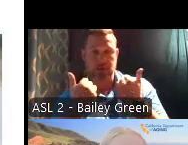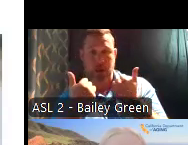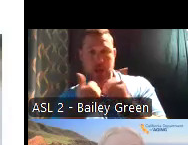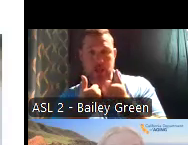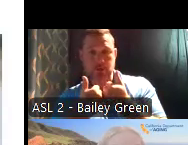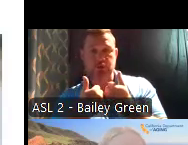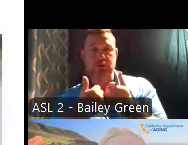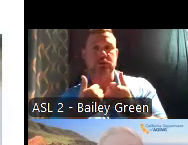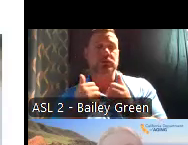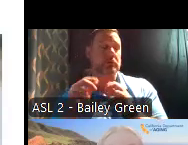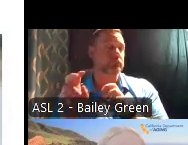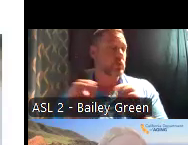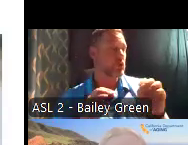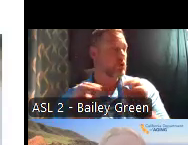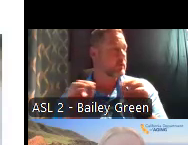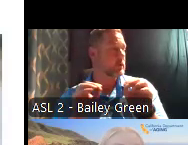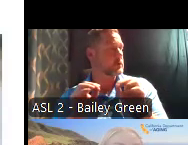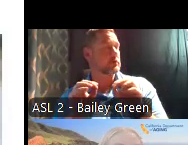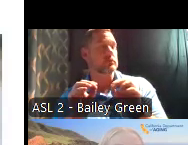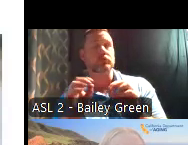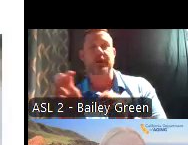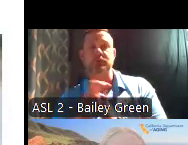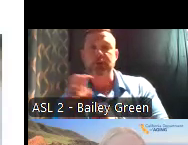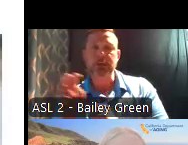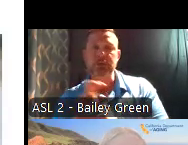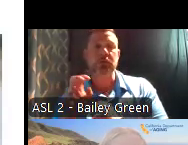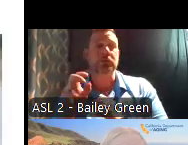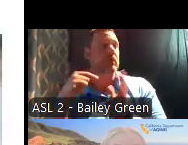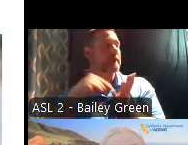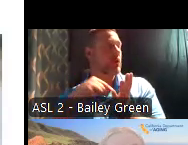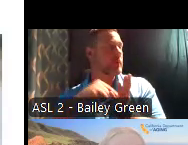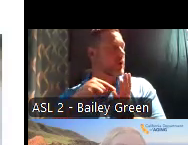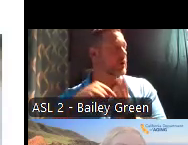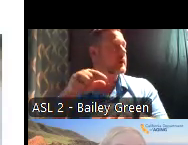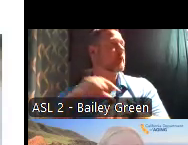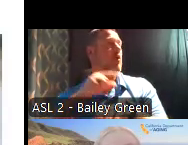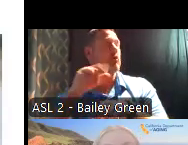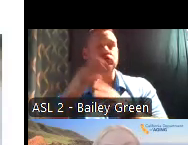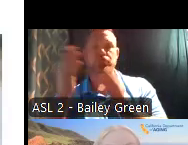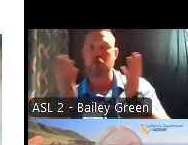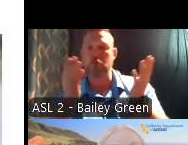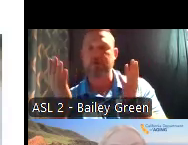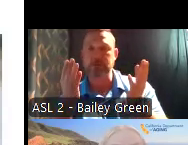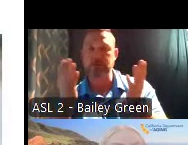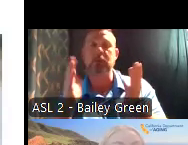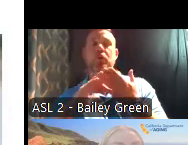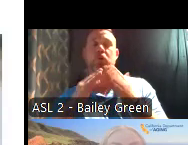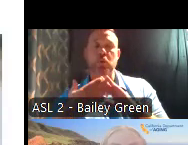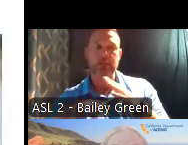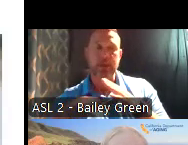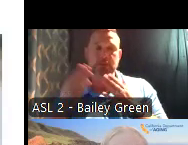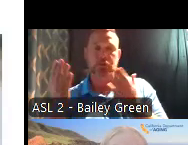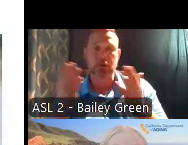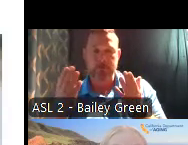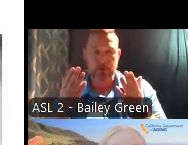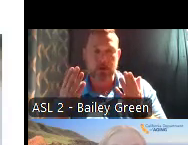with navigation, access, affordability of long-term services and supports and home and community-based services, but then